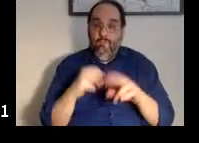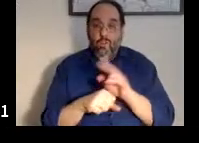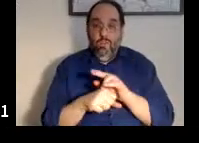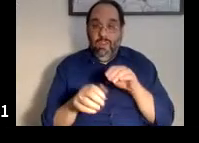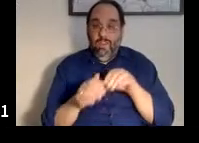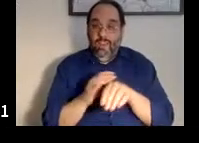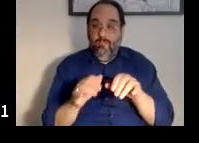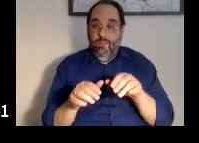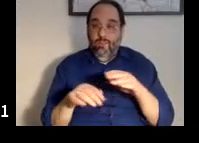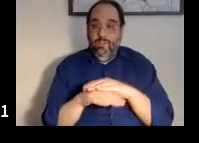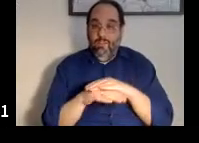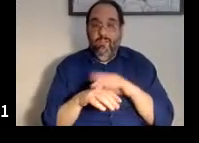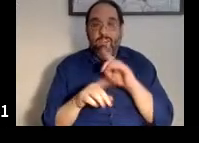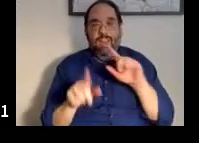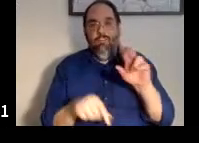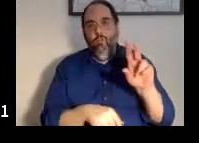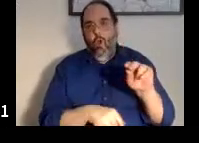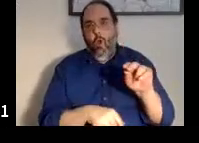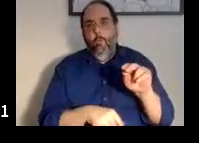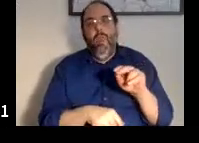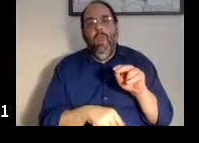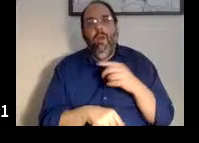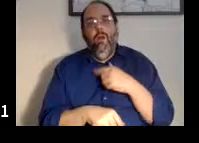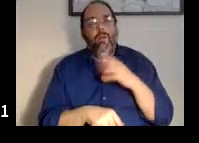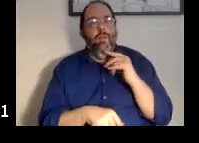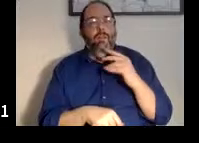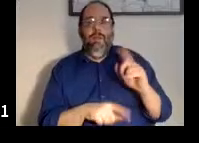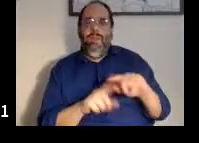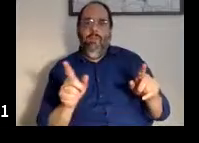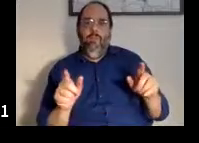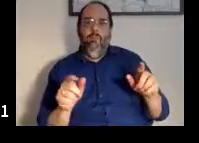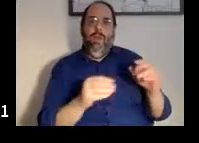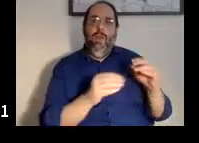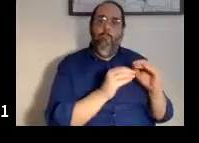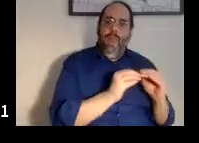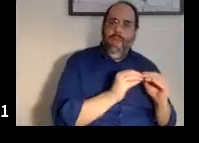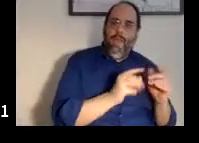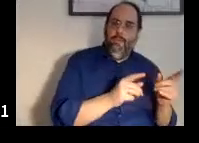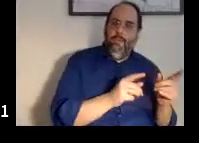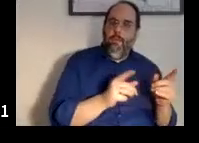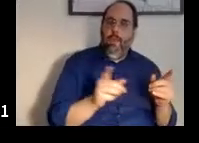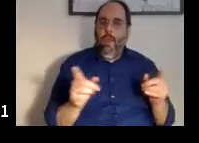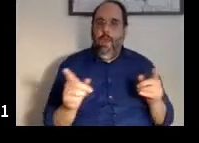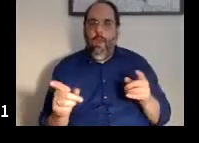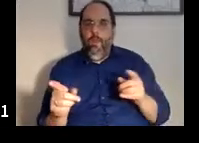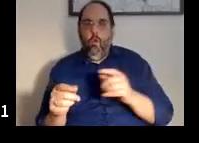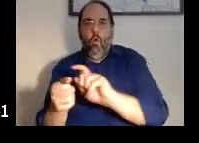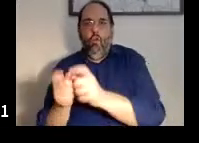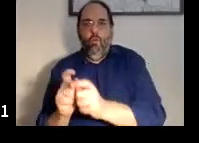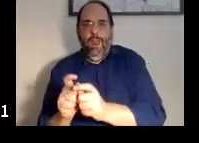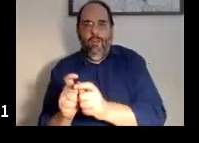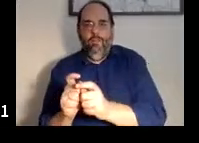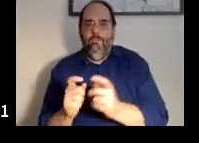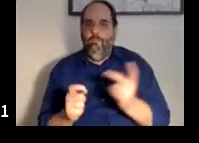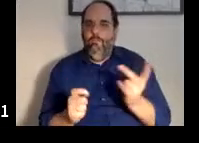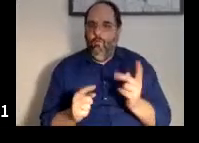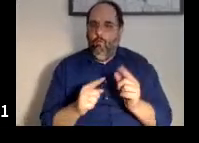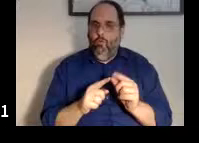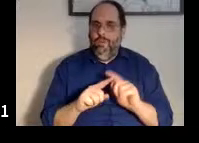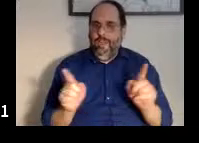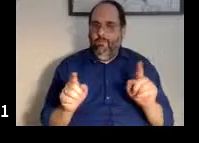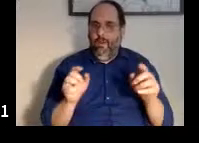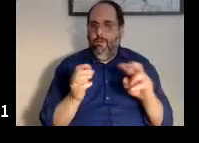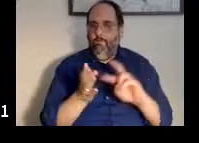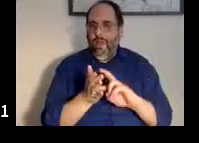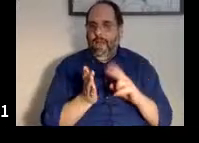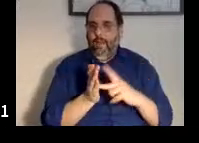No. Early on, we talked about the difference between maintenance and an alteration.